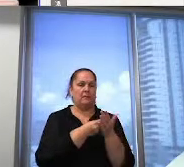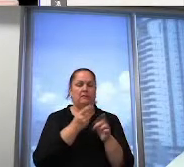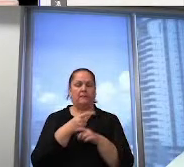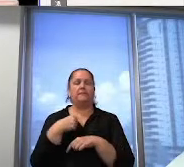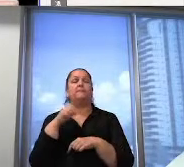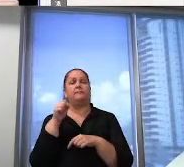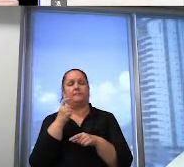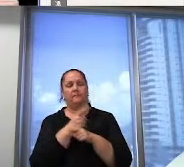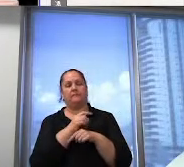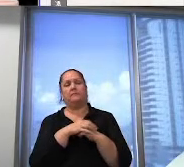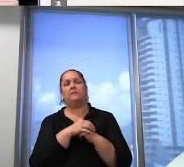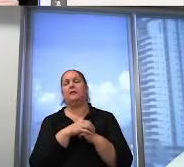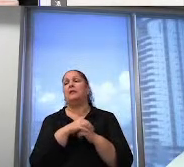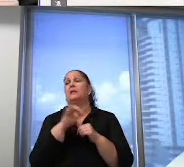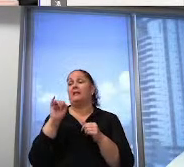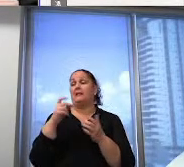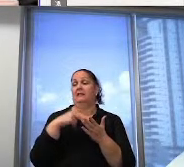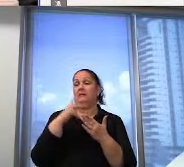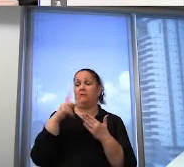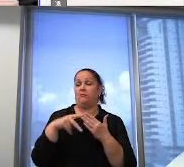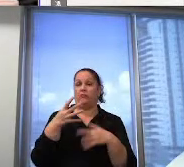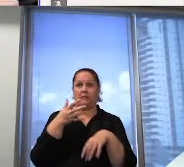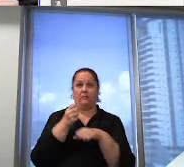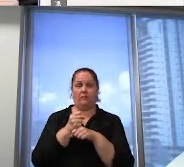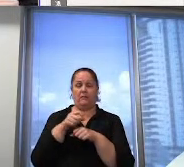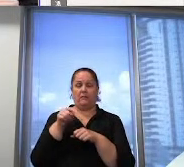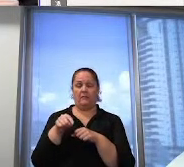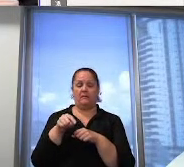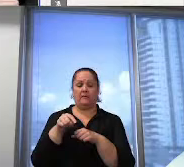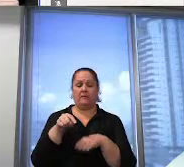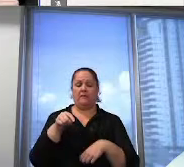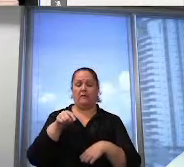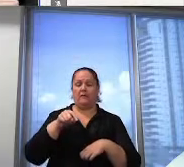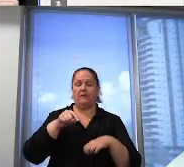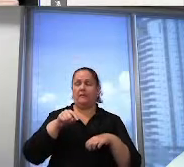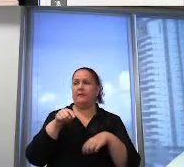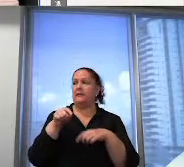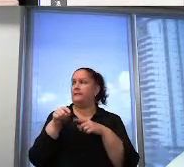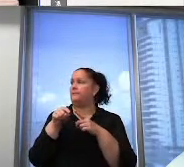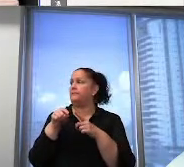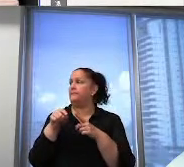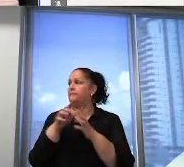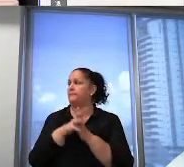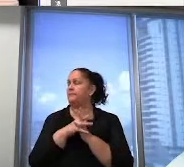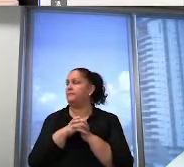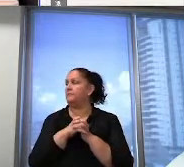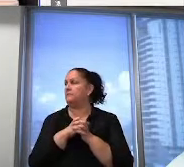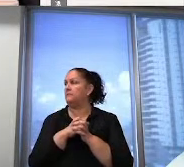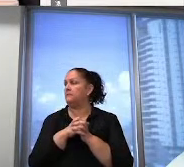correct? That is correct. And in that program brief,